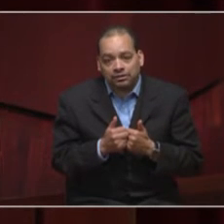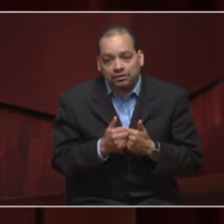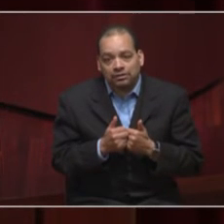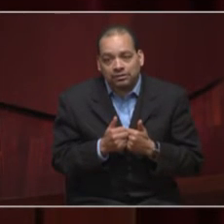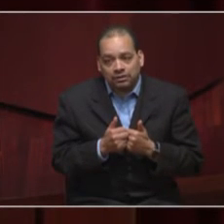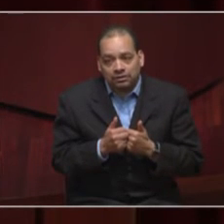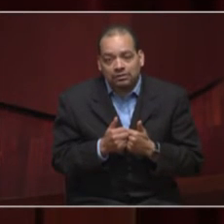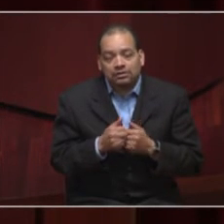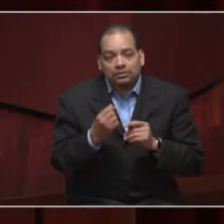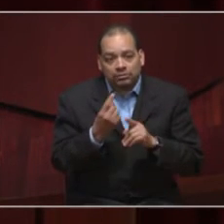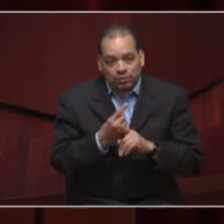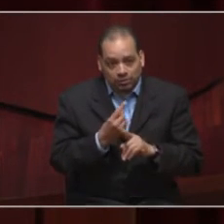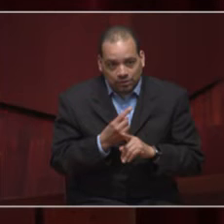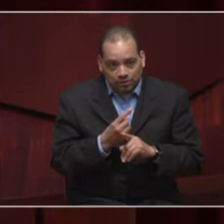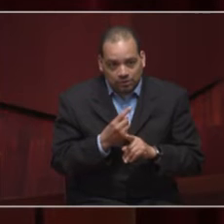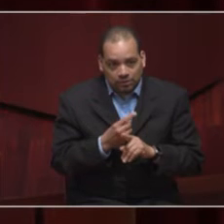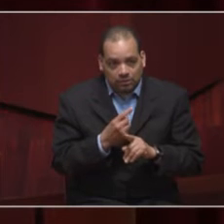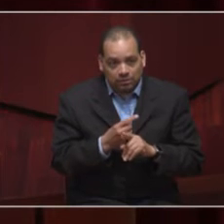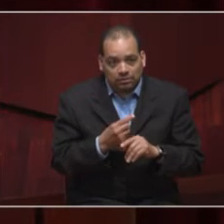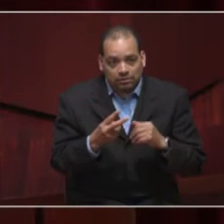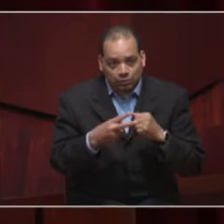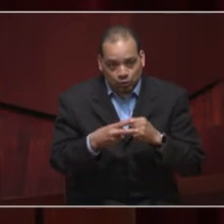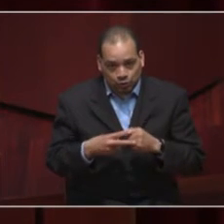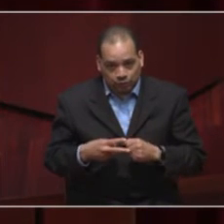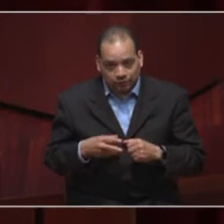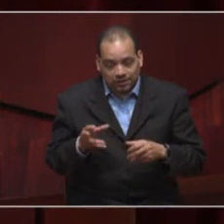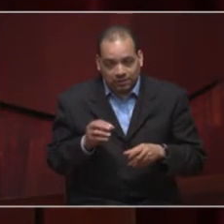are appropriately preserved in the National Archives.